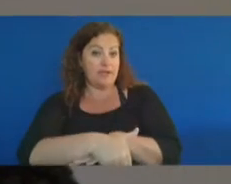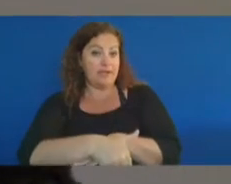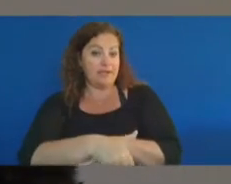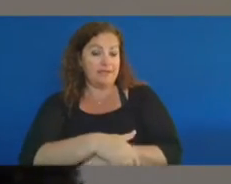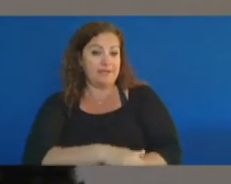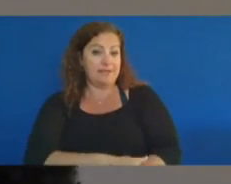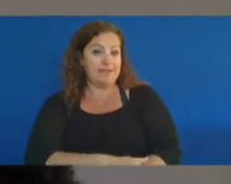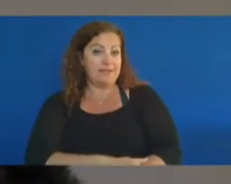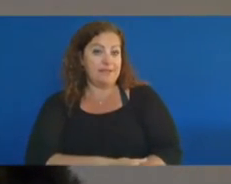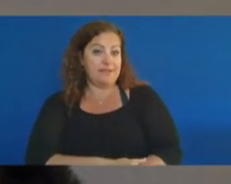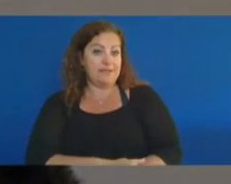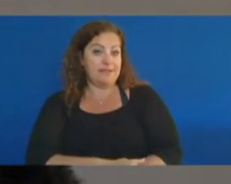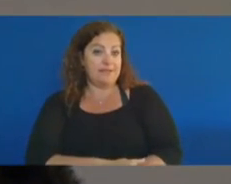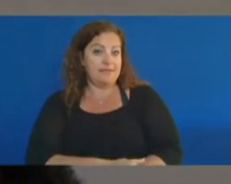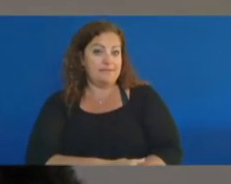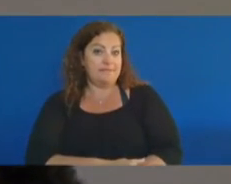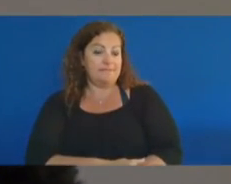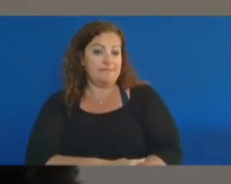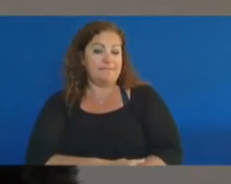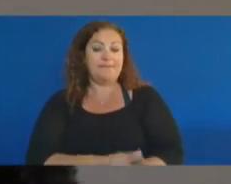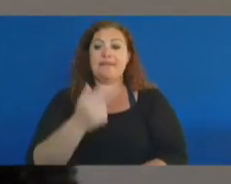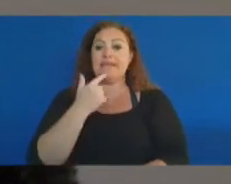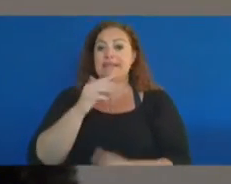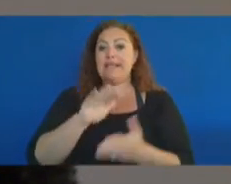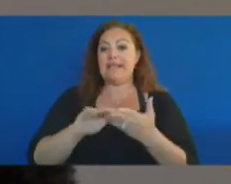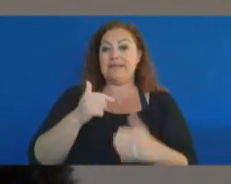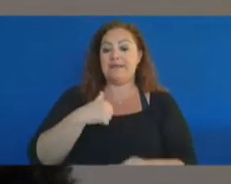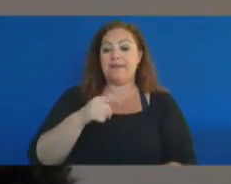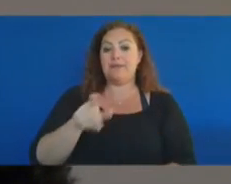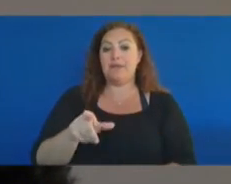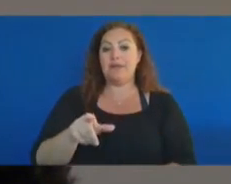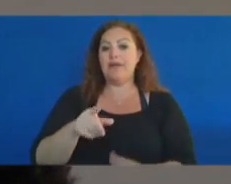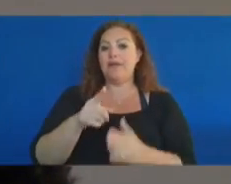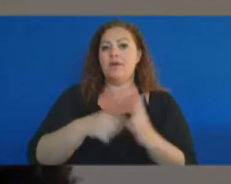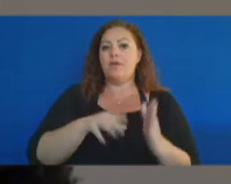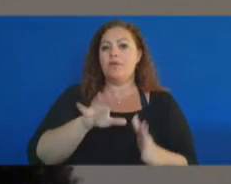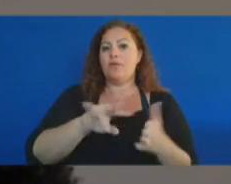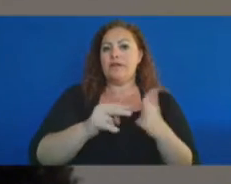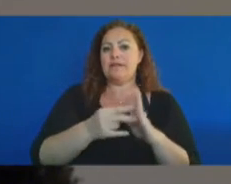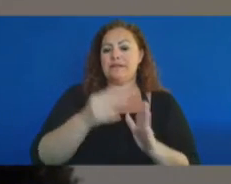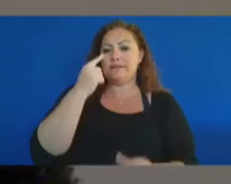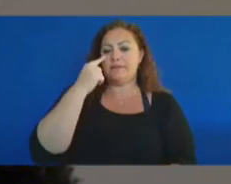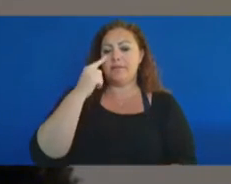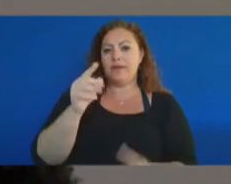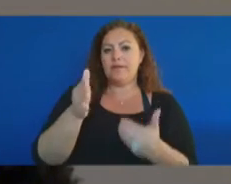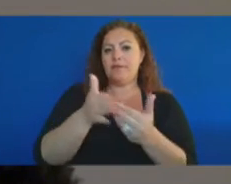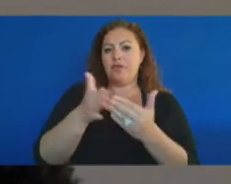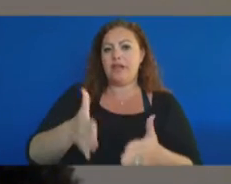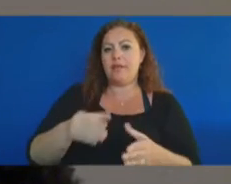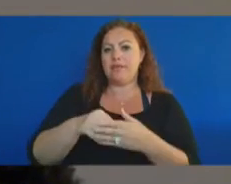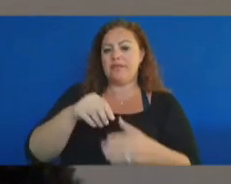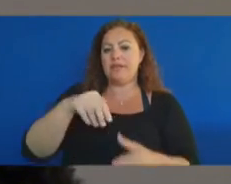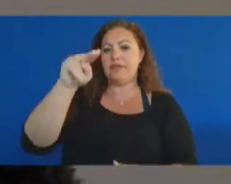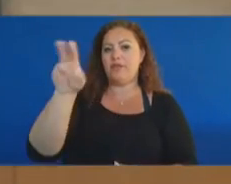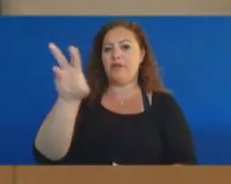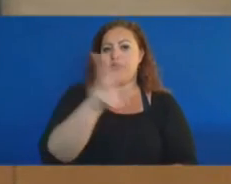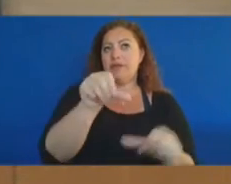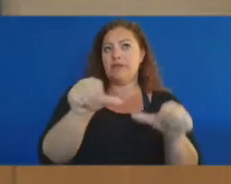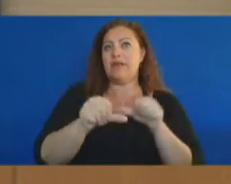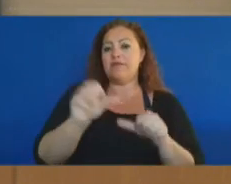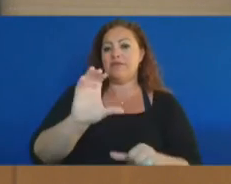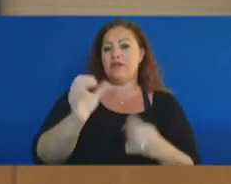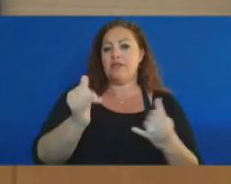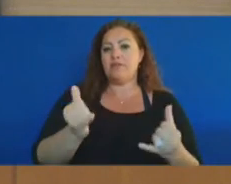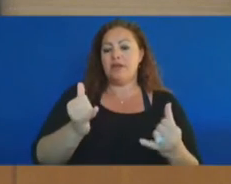thanks okay excuse me what does this mean for the Neighbors in the Northwest area of Charlotte right now